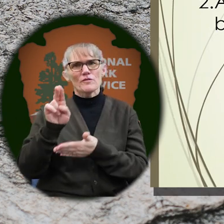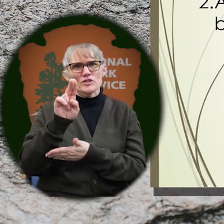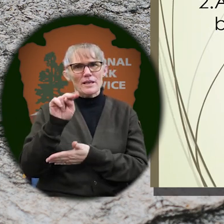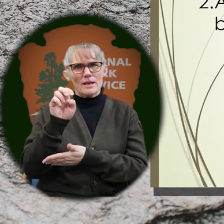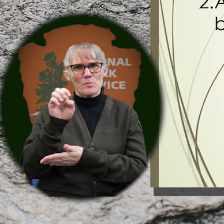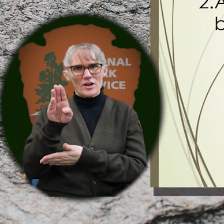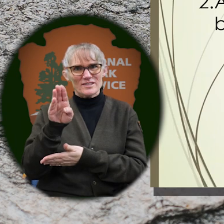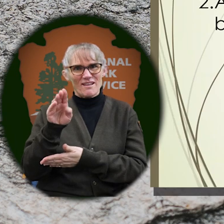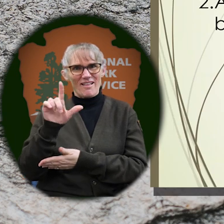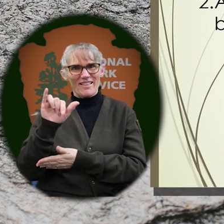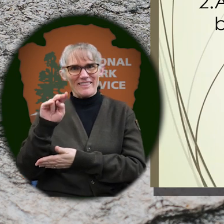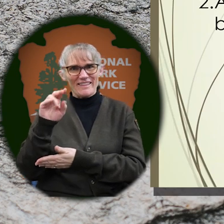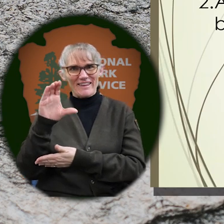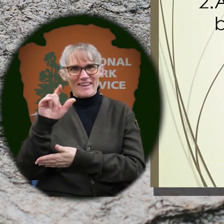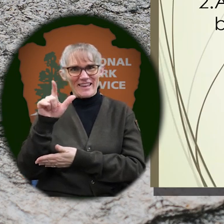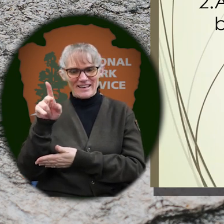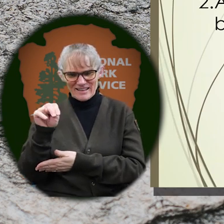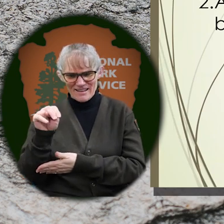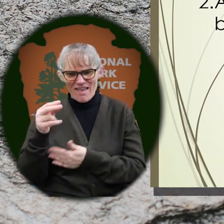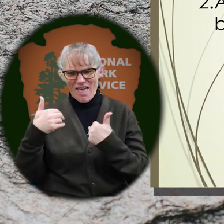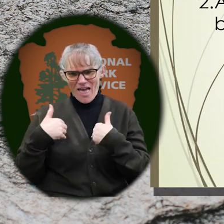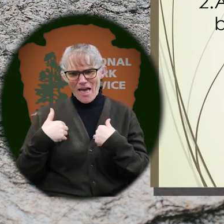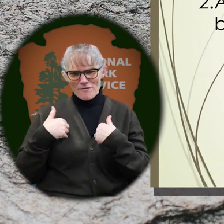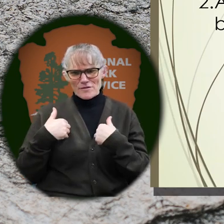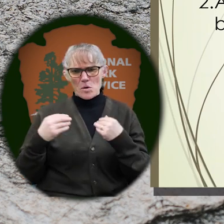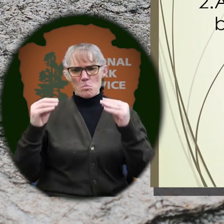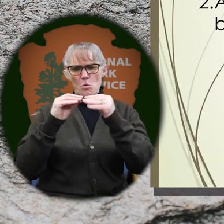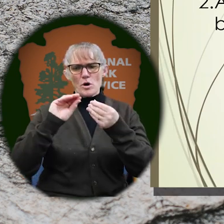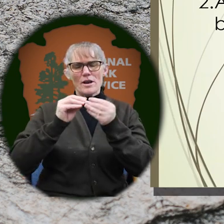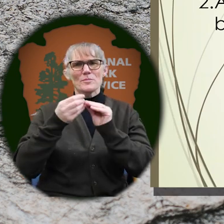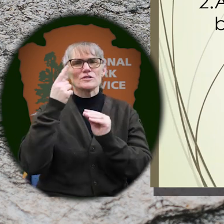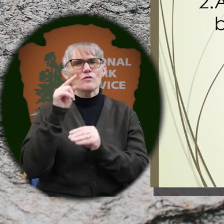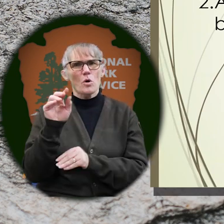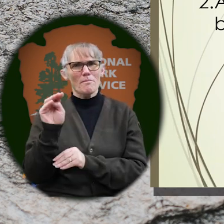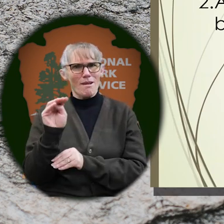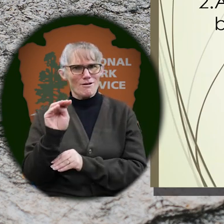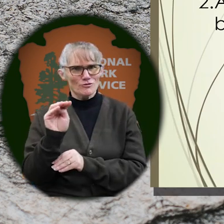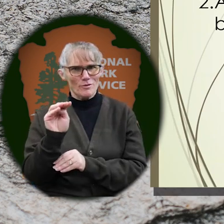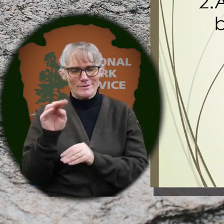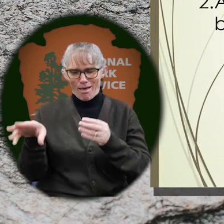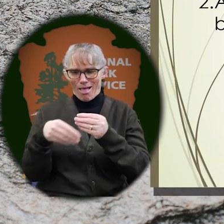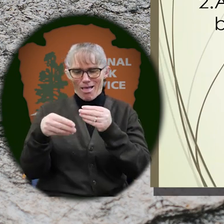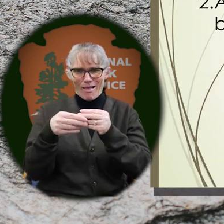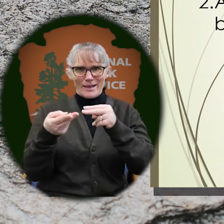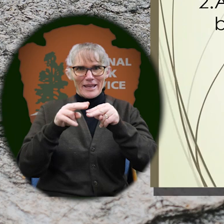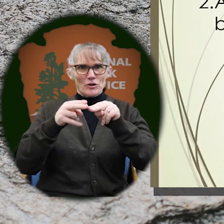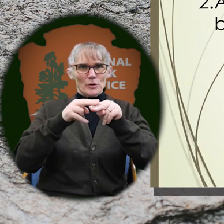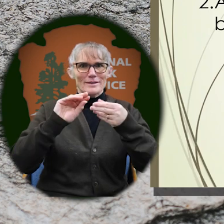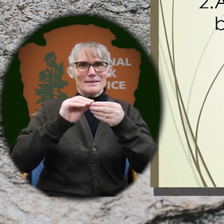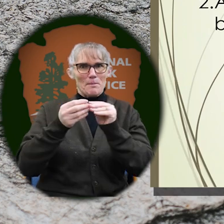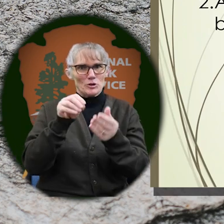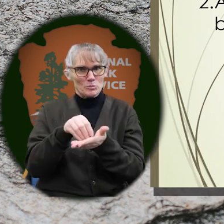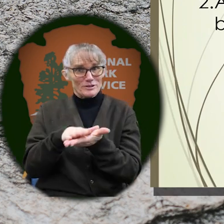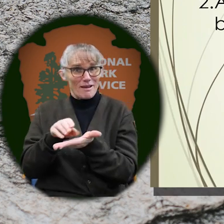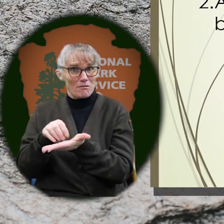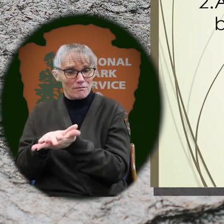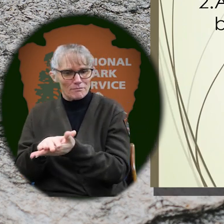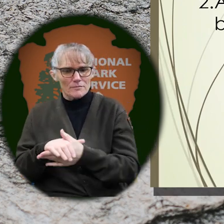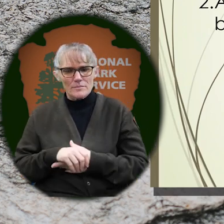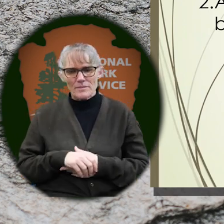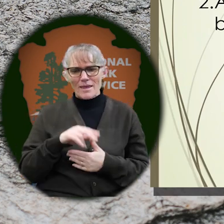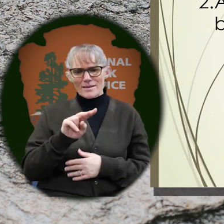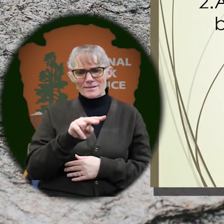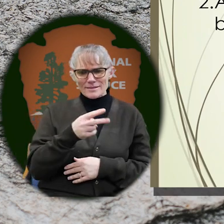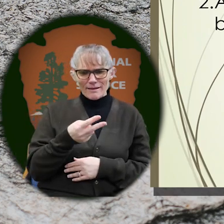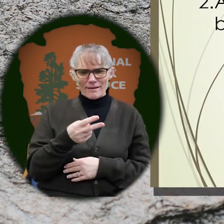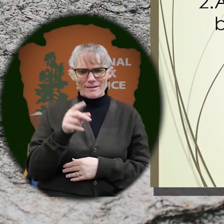Nebraska-Lincoln. They have some more data over there for rhinoceros, so I can have an increase in the data set. And then I'd